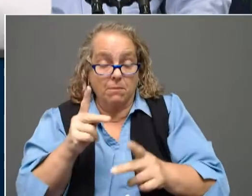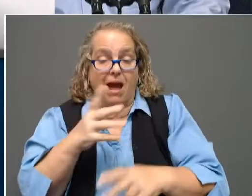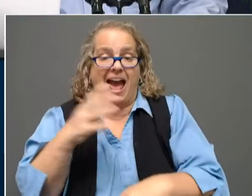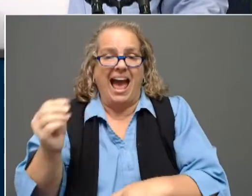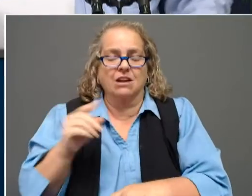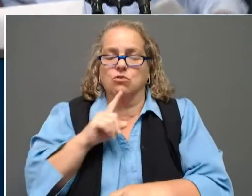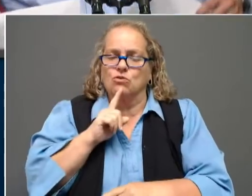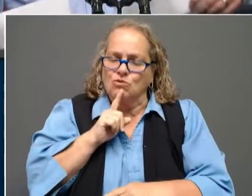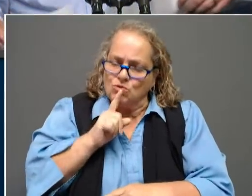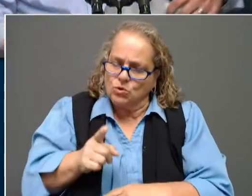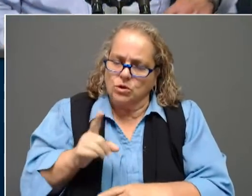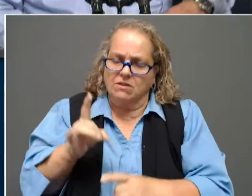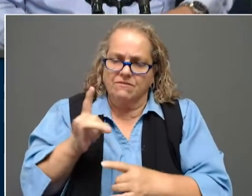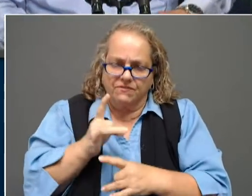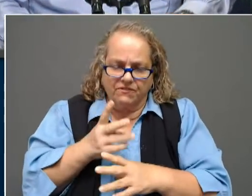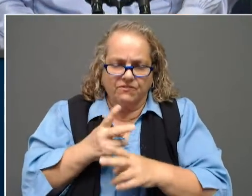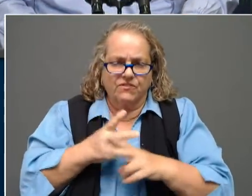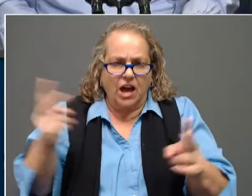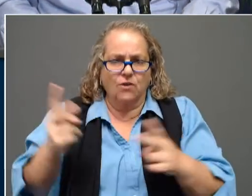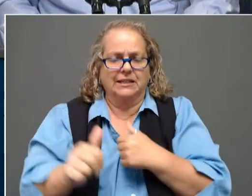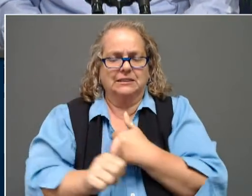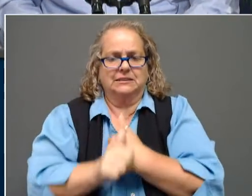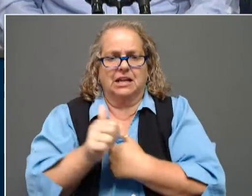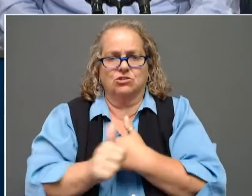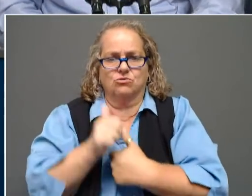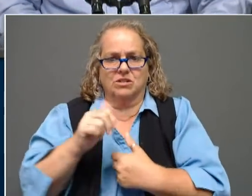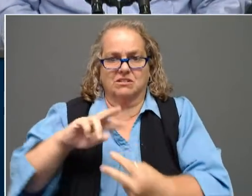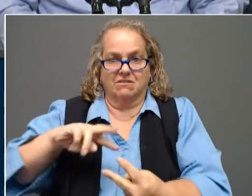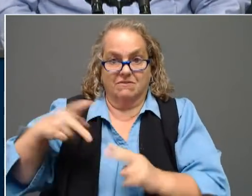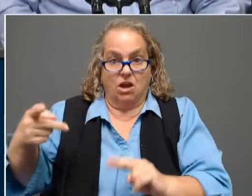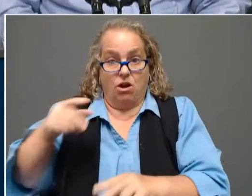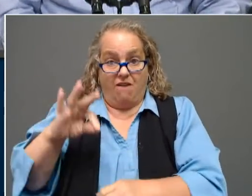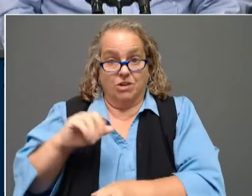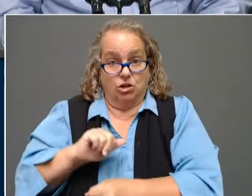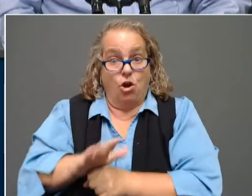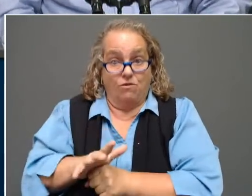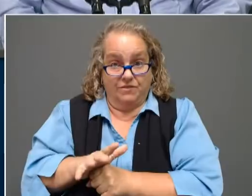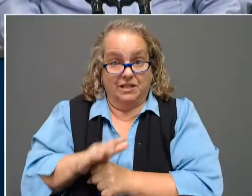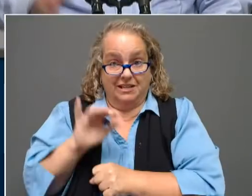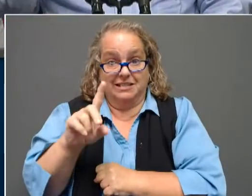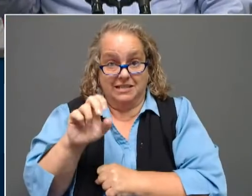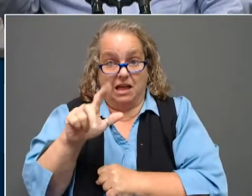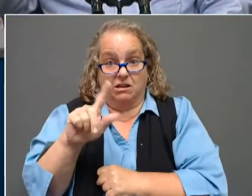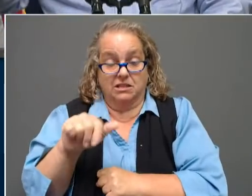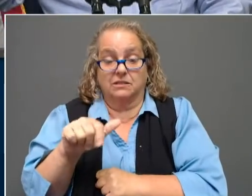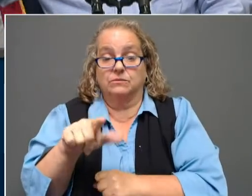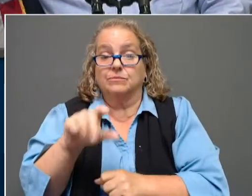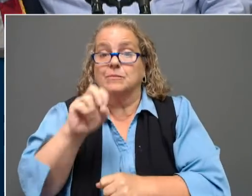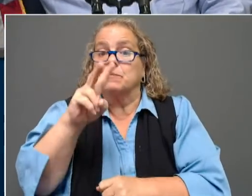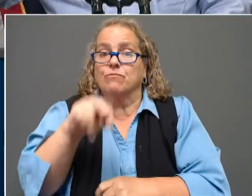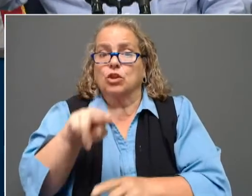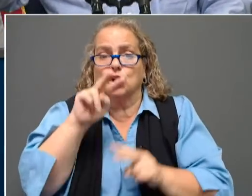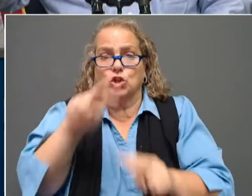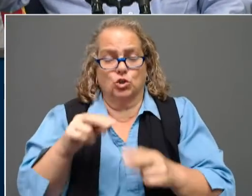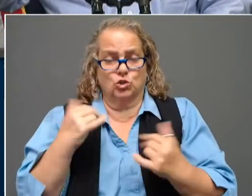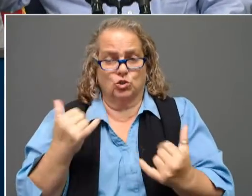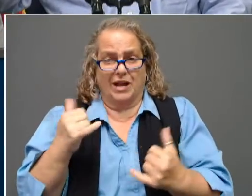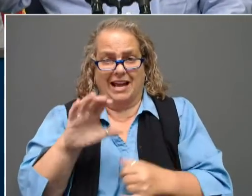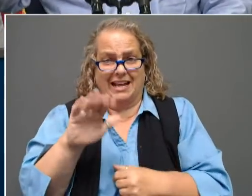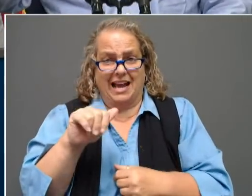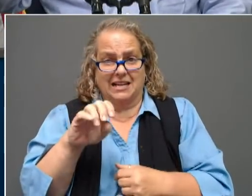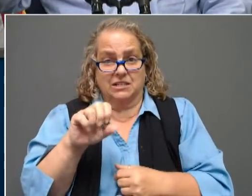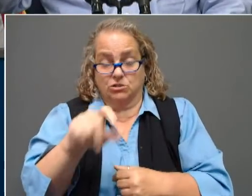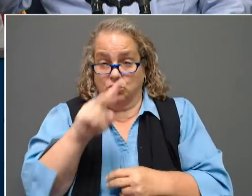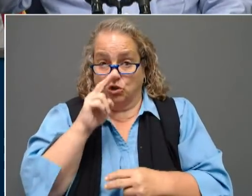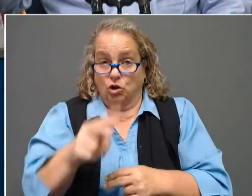variant. Even when we look at today's cases, when we look at the incident rates by age